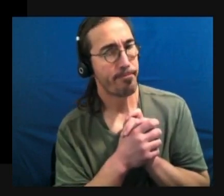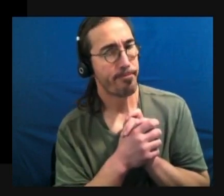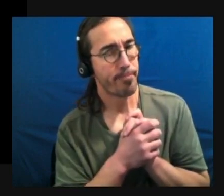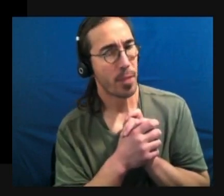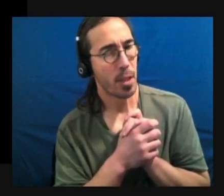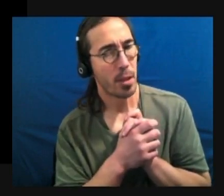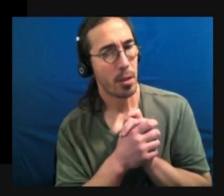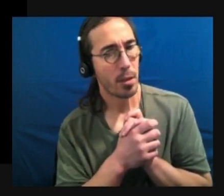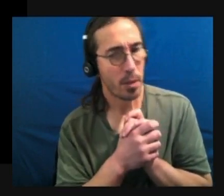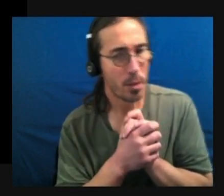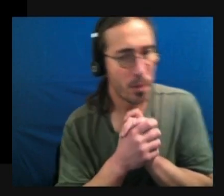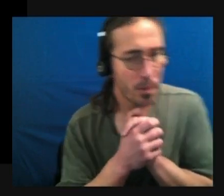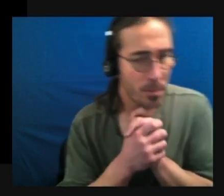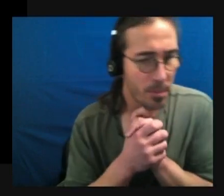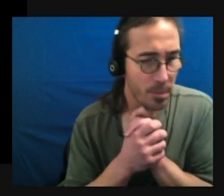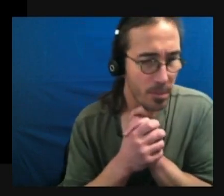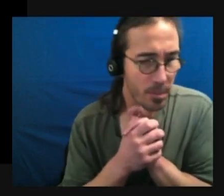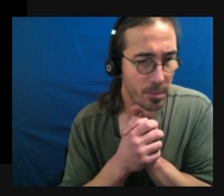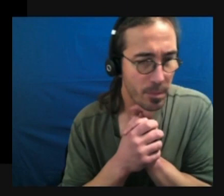One.